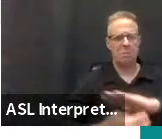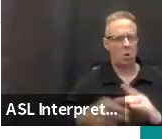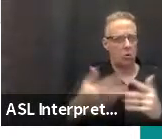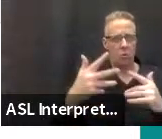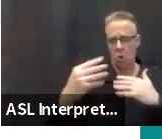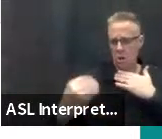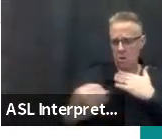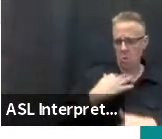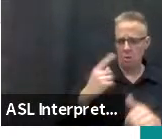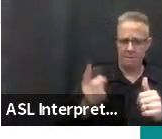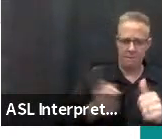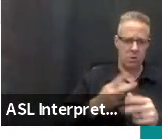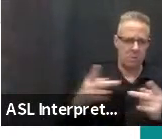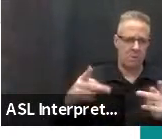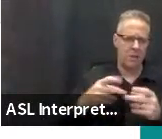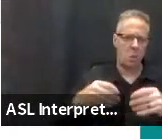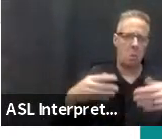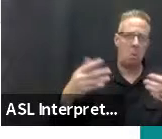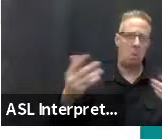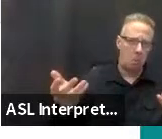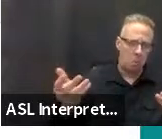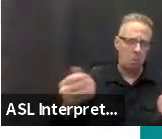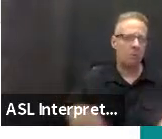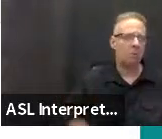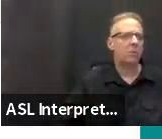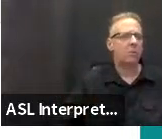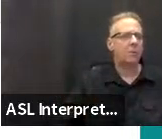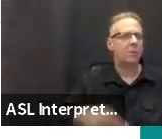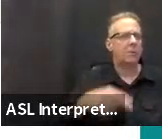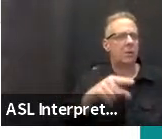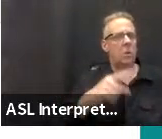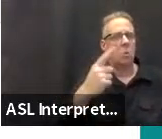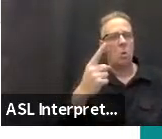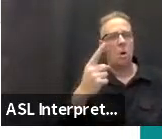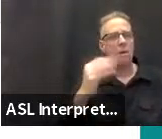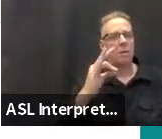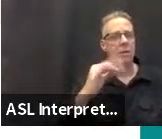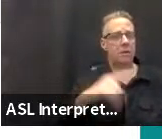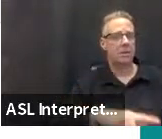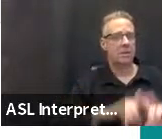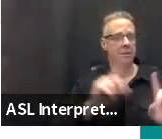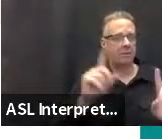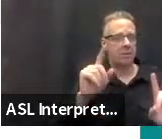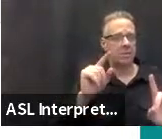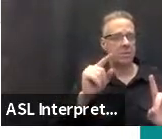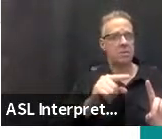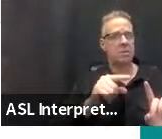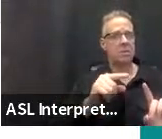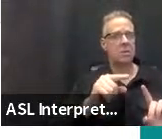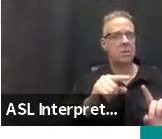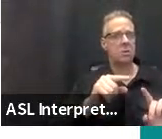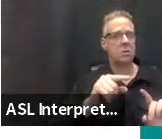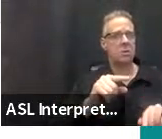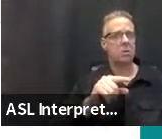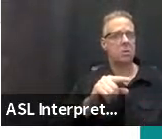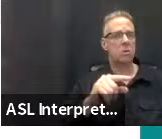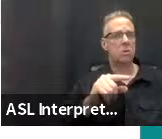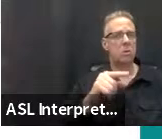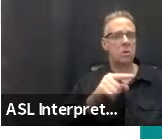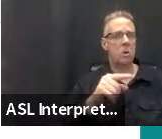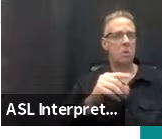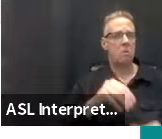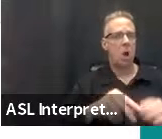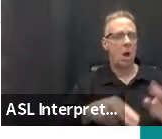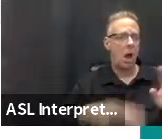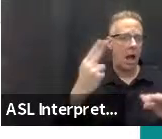the elements. Here, I think one of the main differences with exposure to elements is that you're high